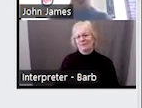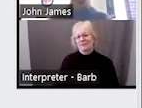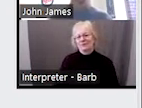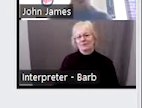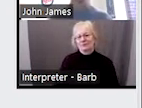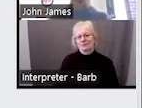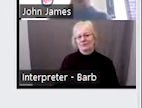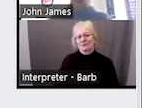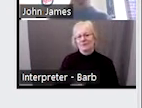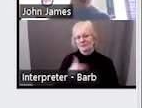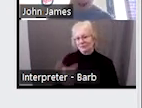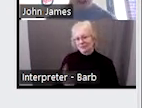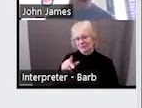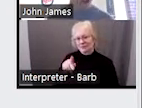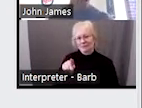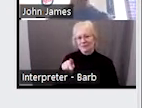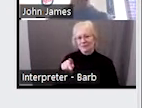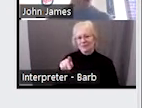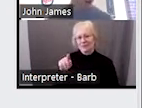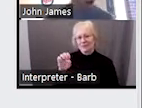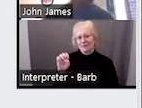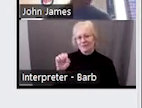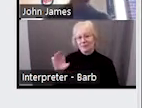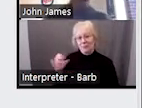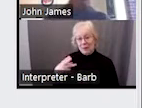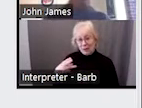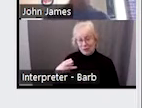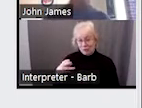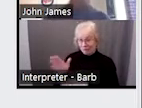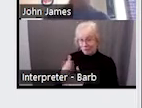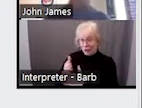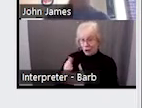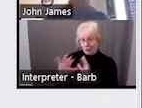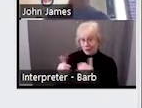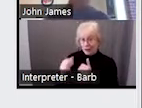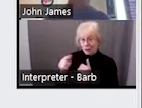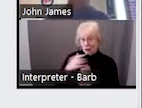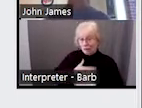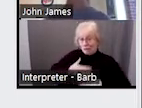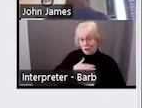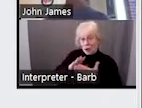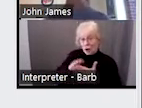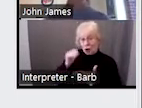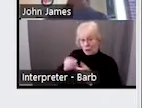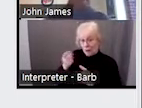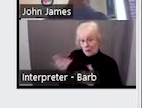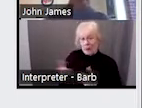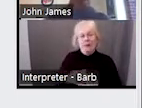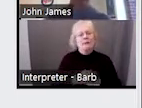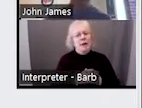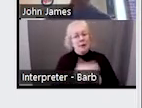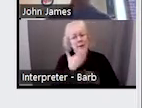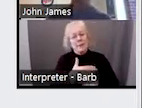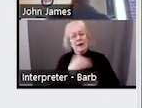Peach, do you want to share about a class that you really enjoyed and learned from? I think the best one is transition to